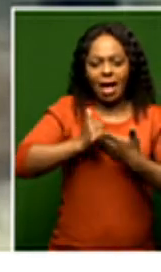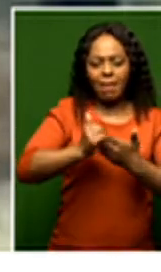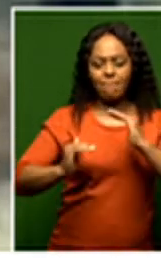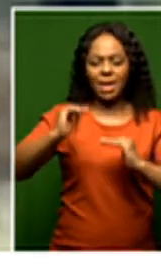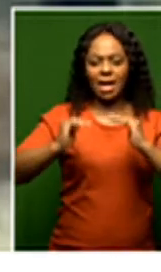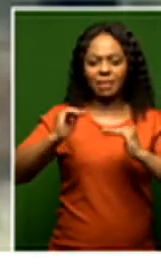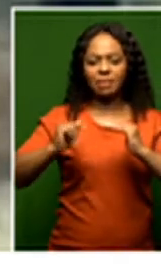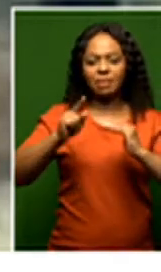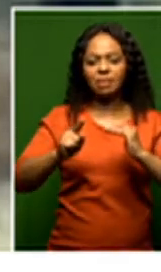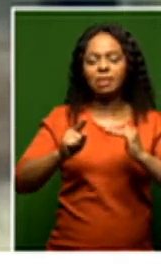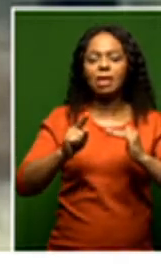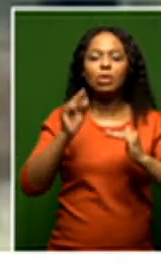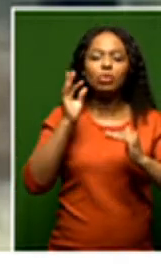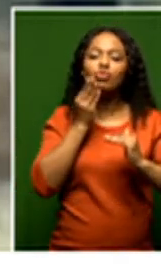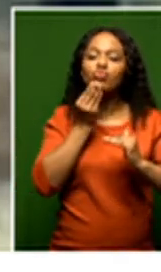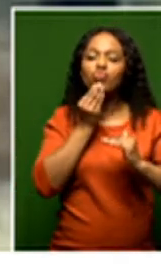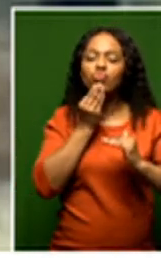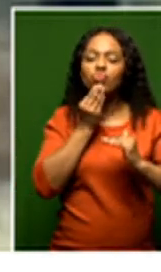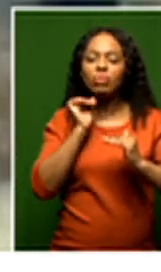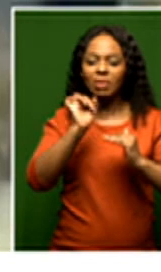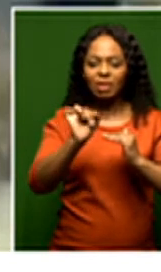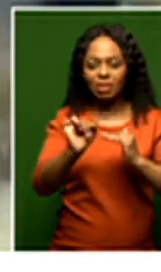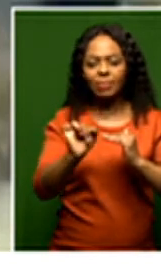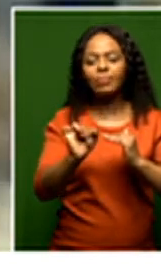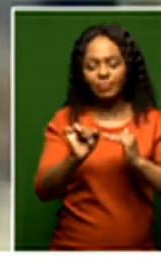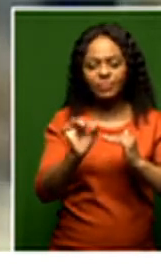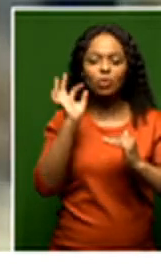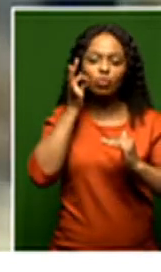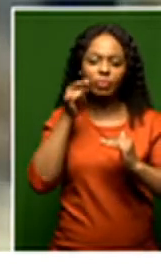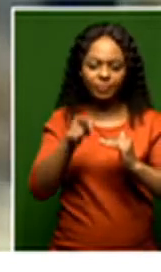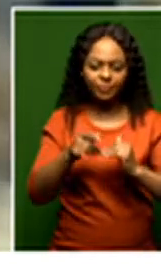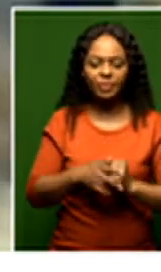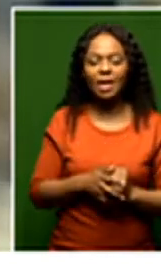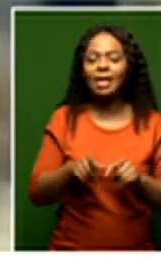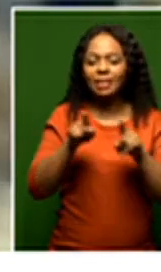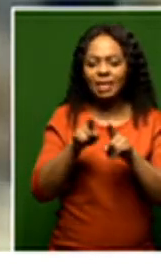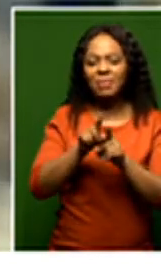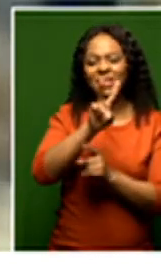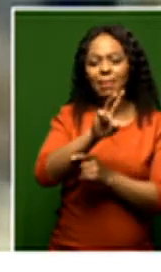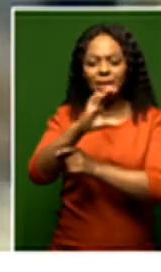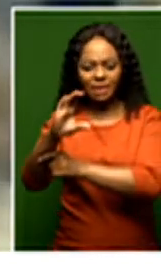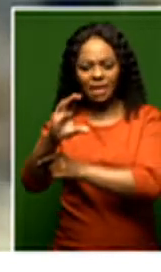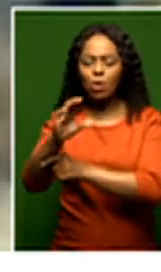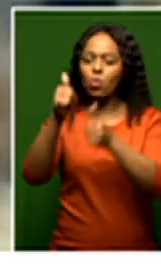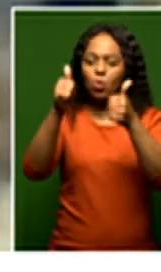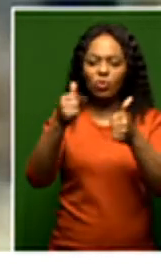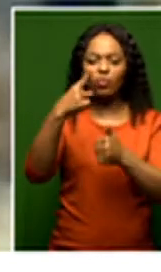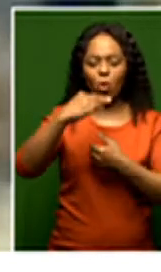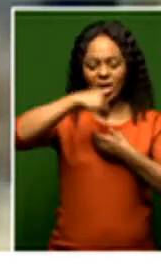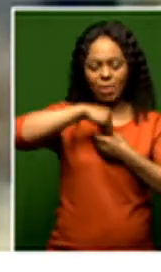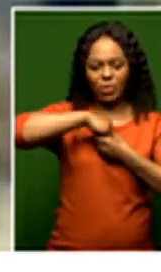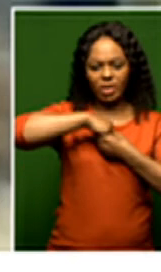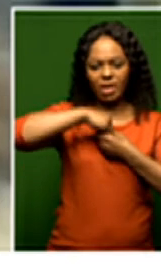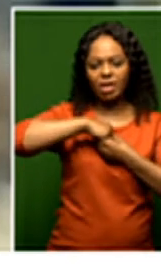blood sugar levels if you're finding that you're tending towards that way. Liposomal vitamin C, so good for our immune system.